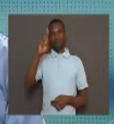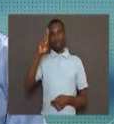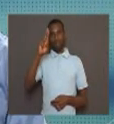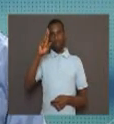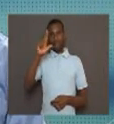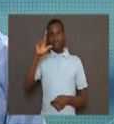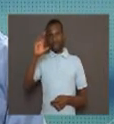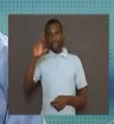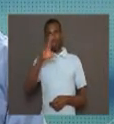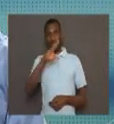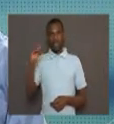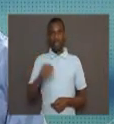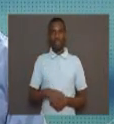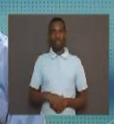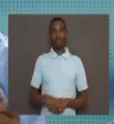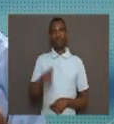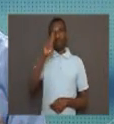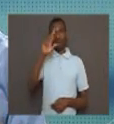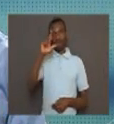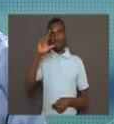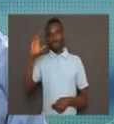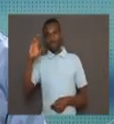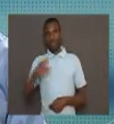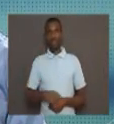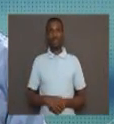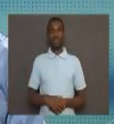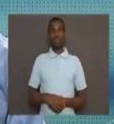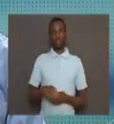RL, LC, and